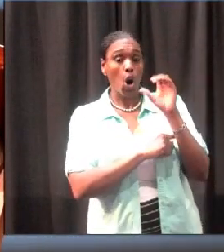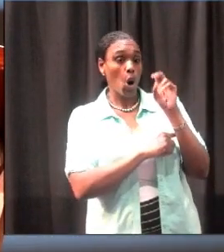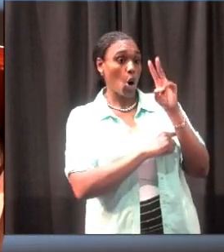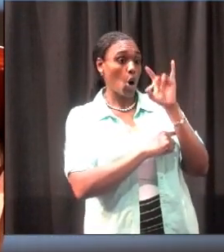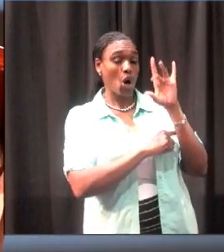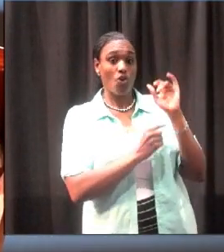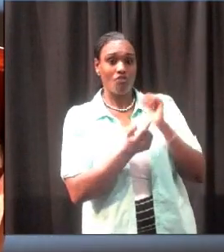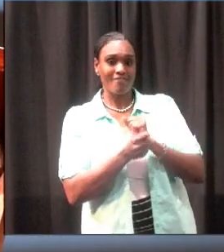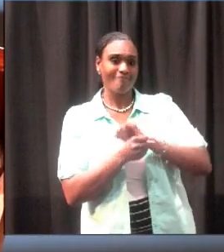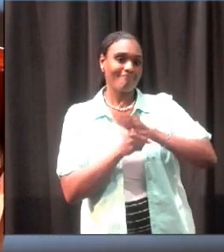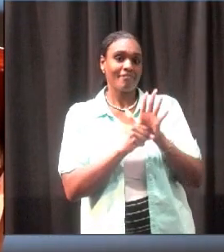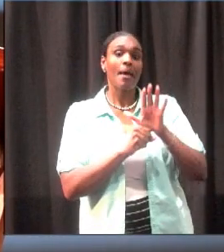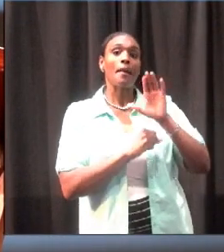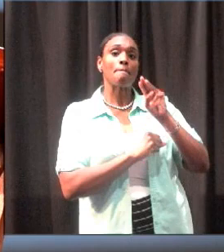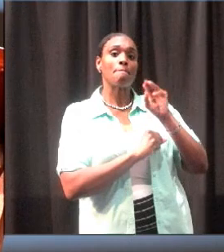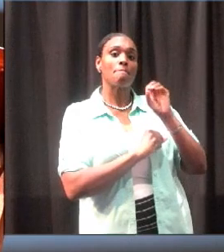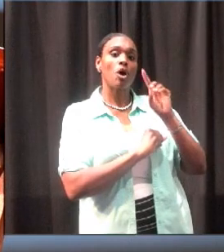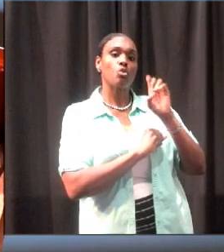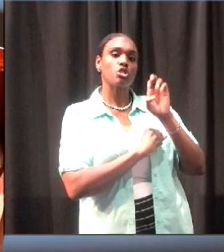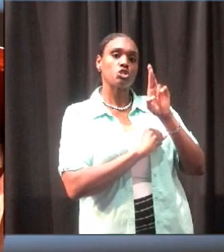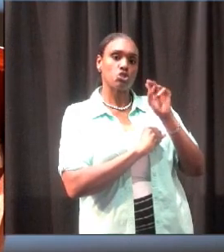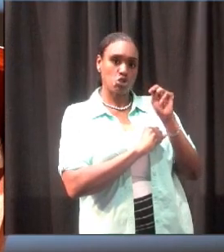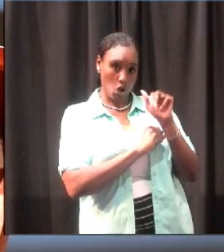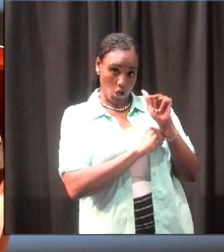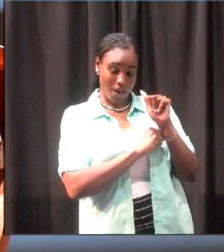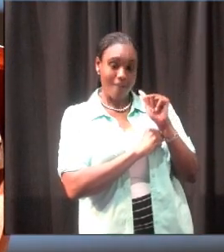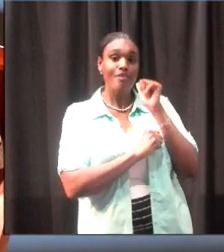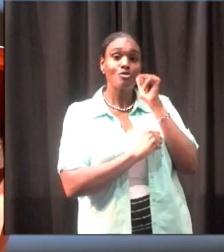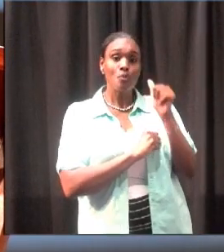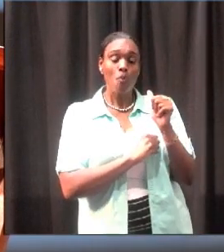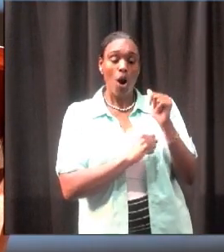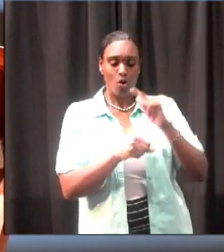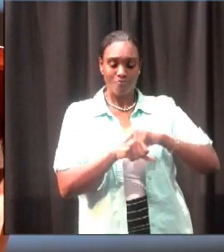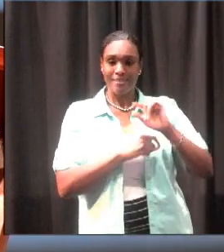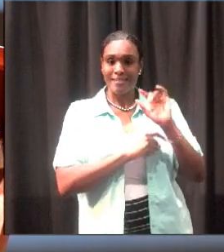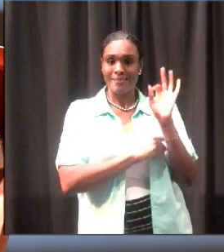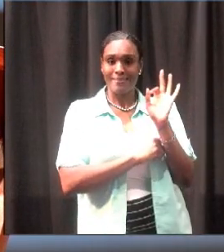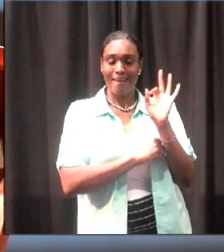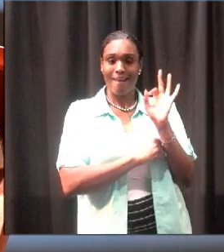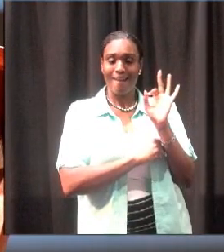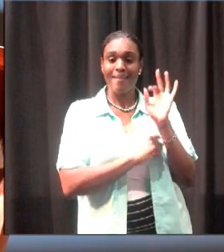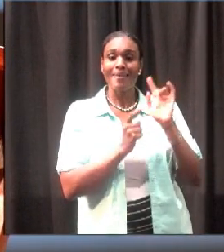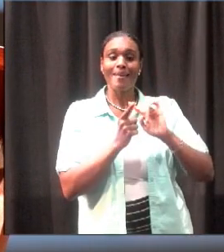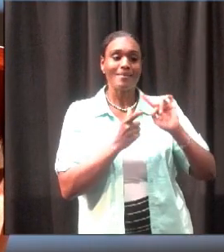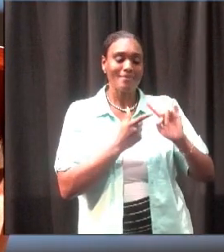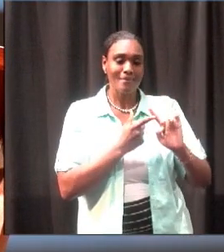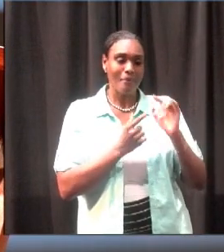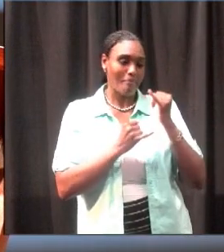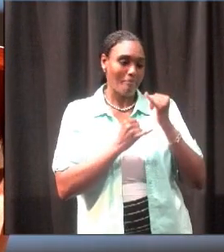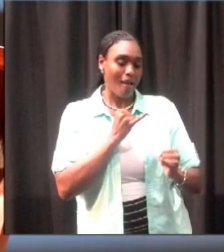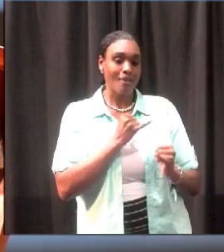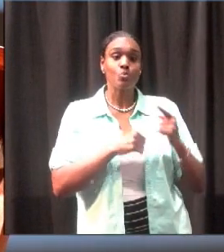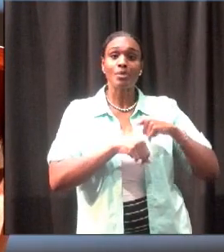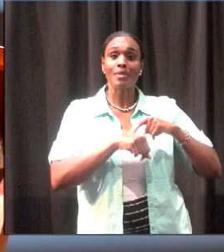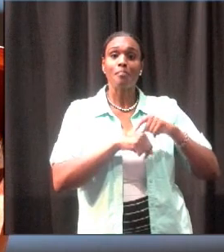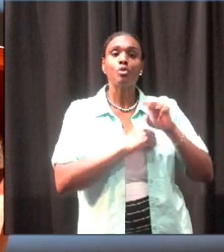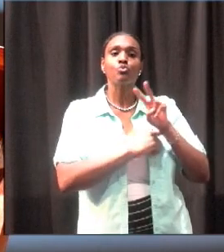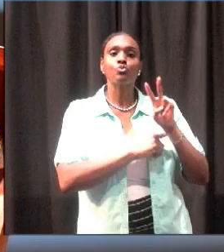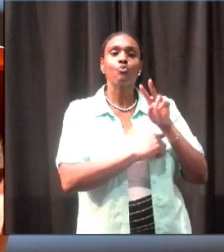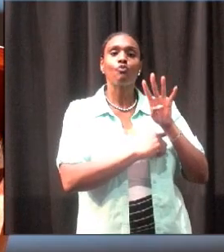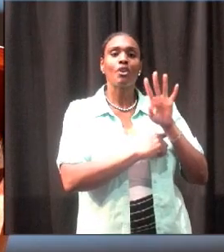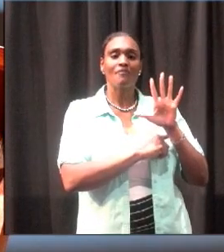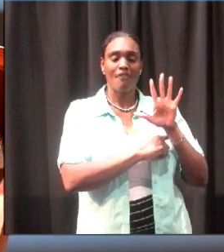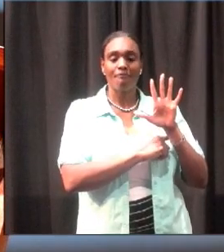is a Moderna COVID vaccination. It will take place from 9 a.m. until the last appointment, which will be